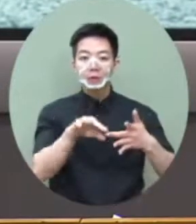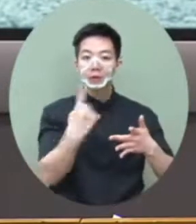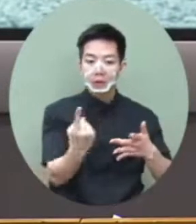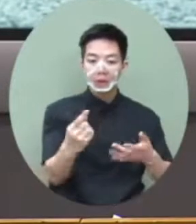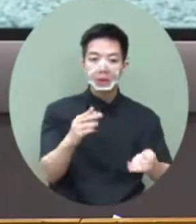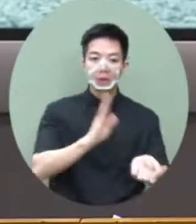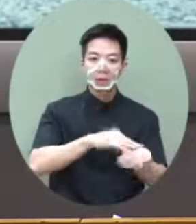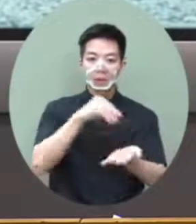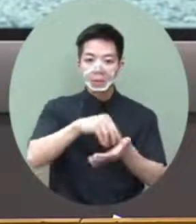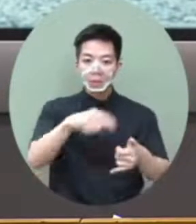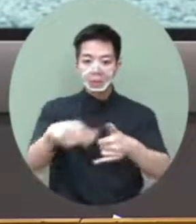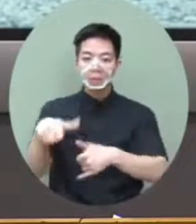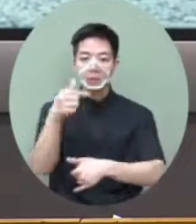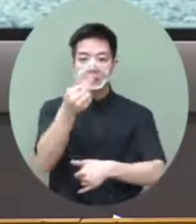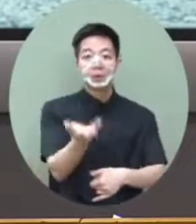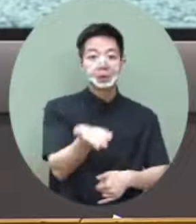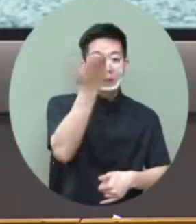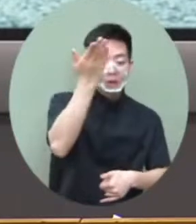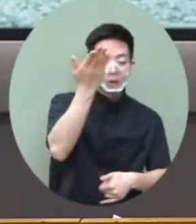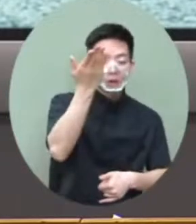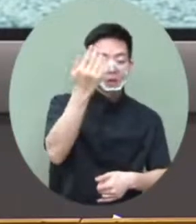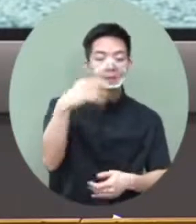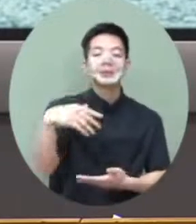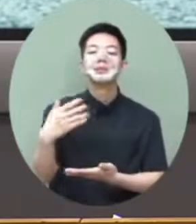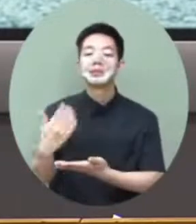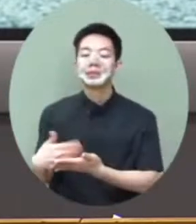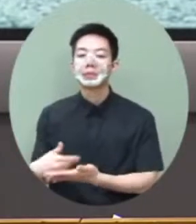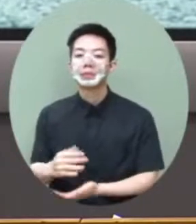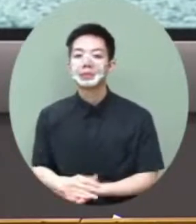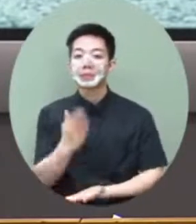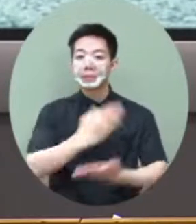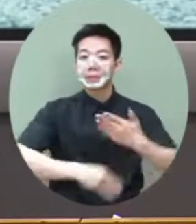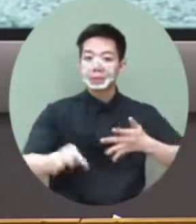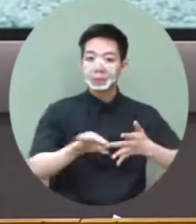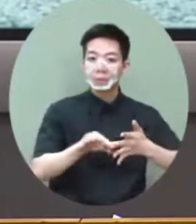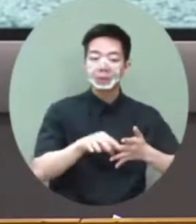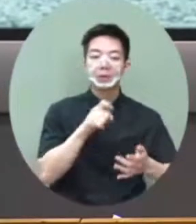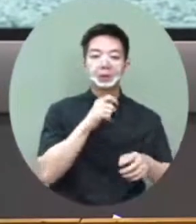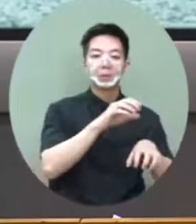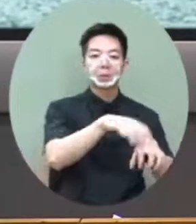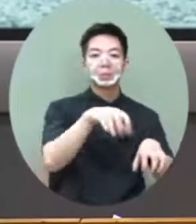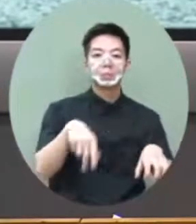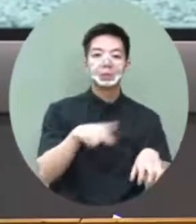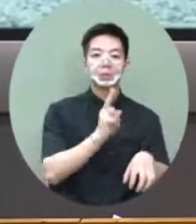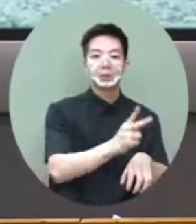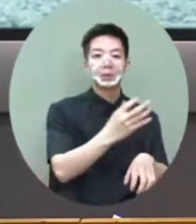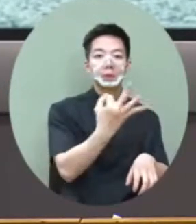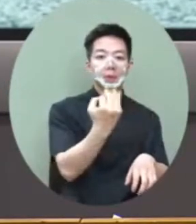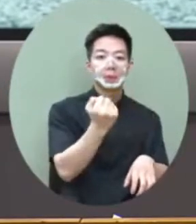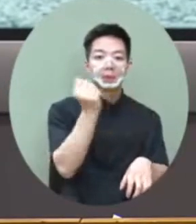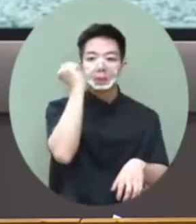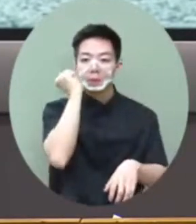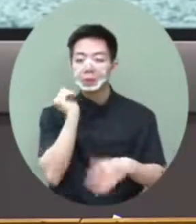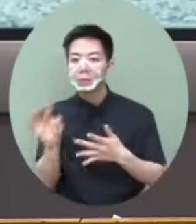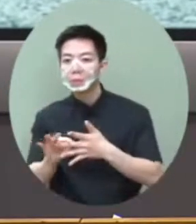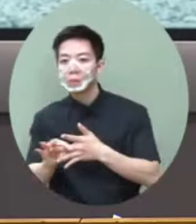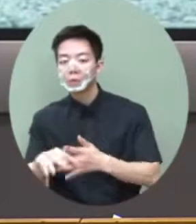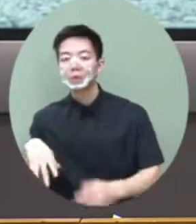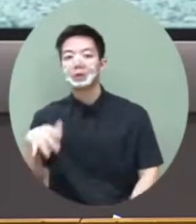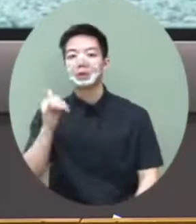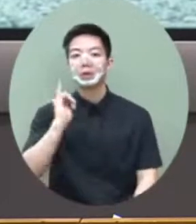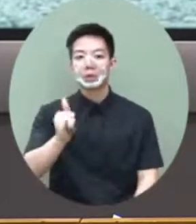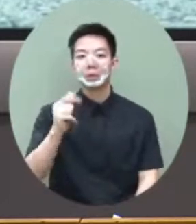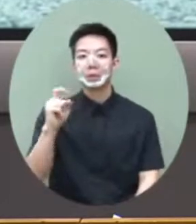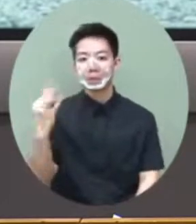For homes with over 10 cases, the figure is lower. For homes for disability,